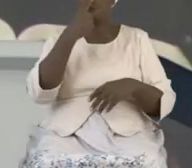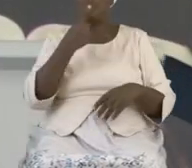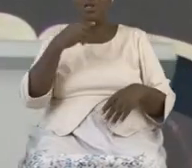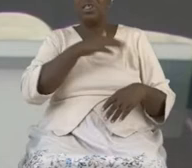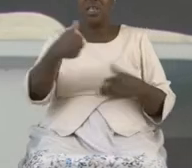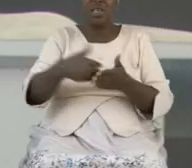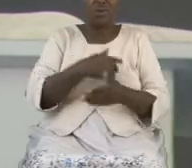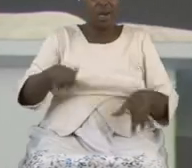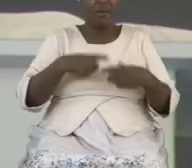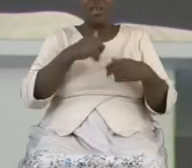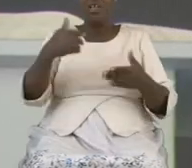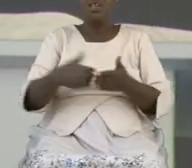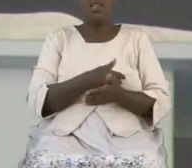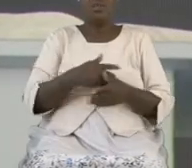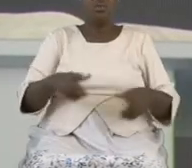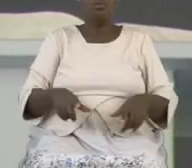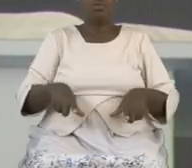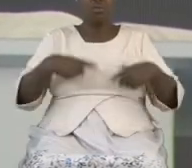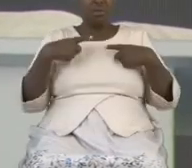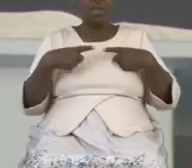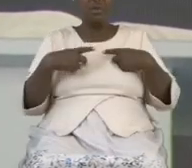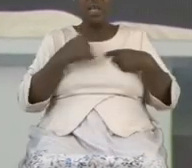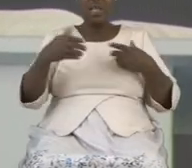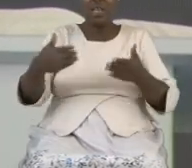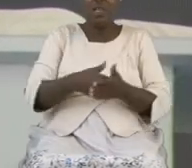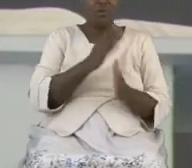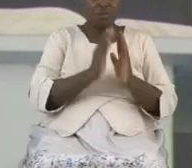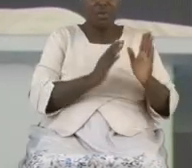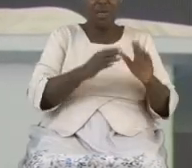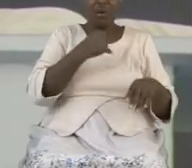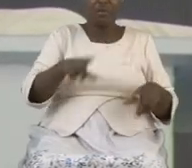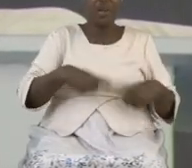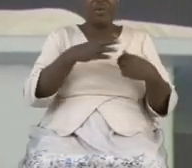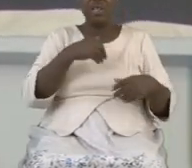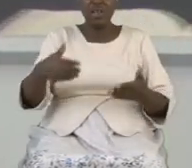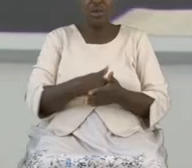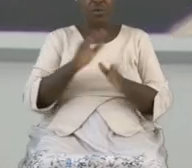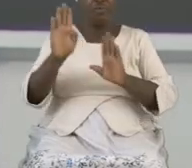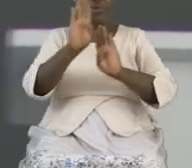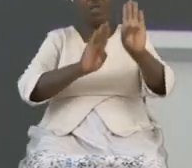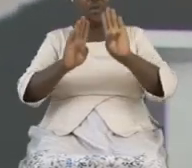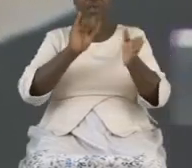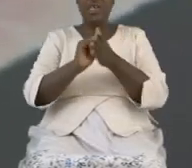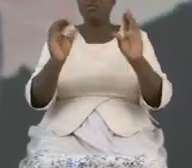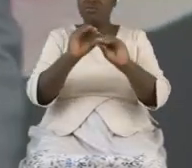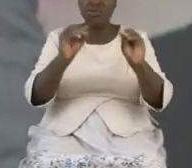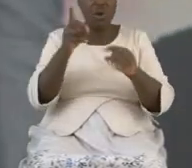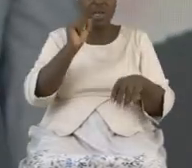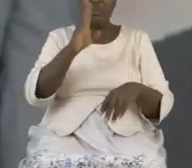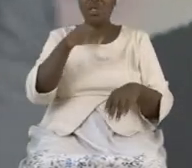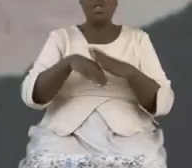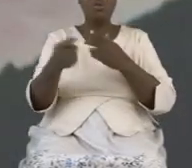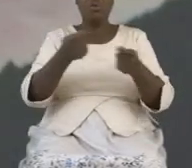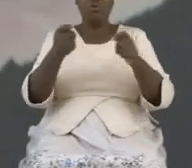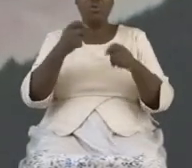new disposition, a new behavior, that nobody will be in control. Anybody that